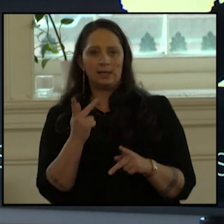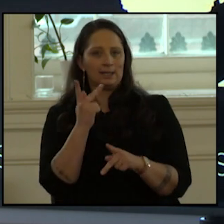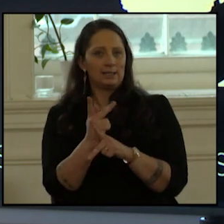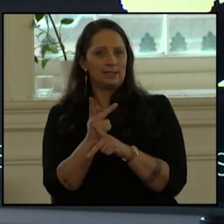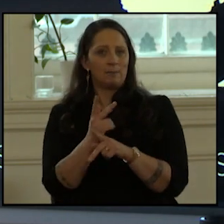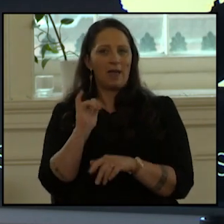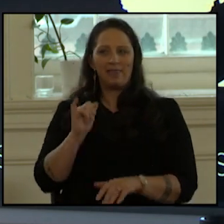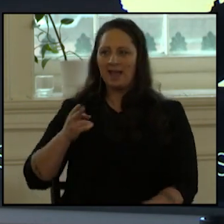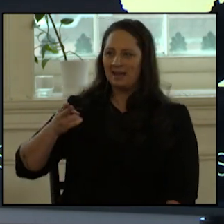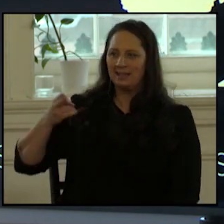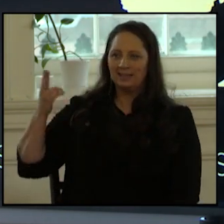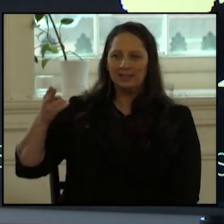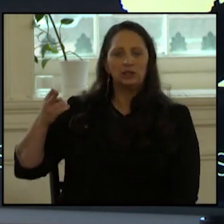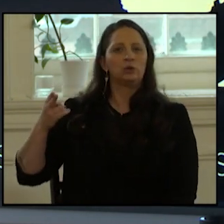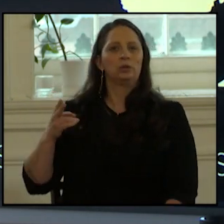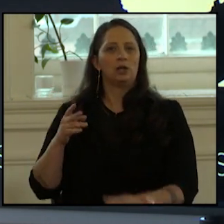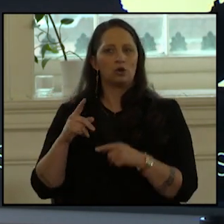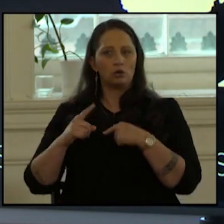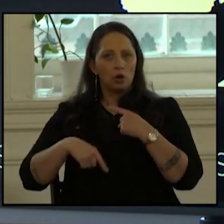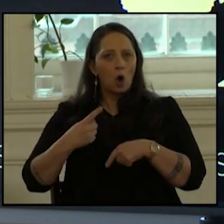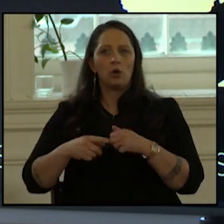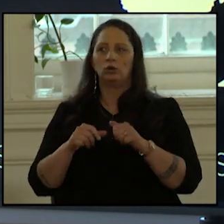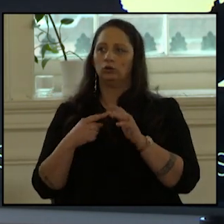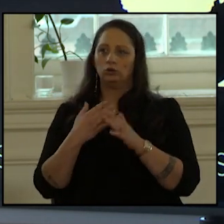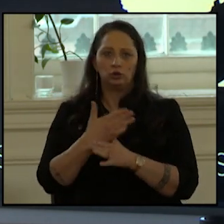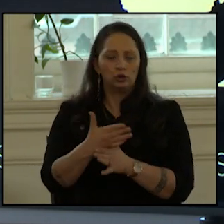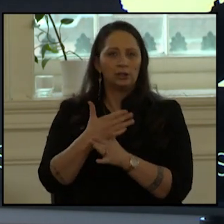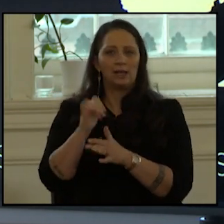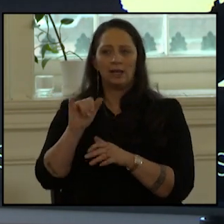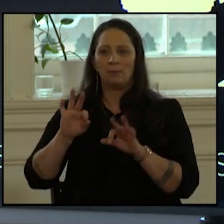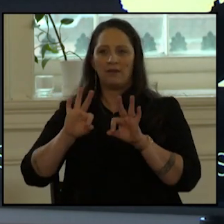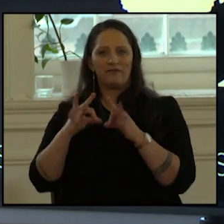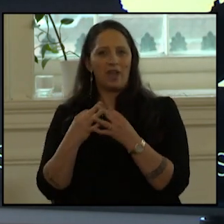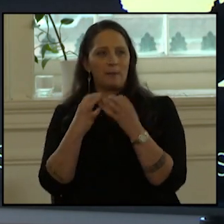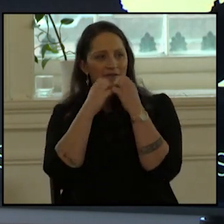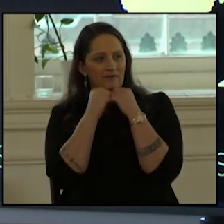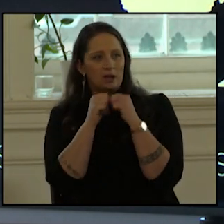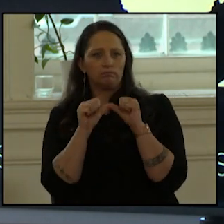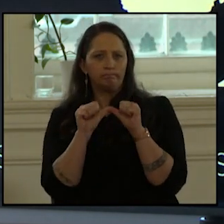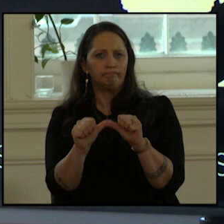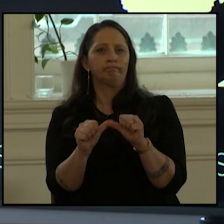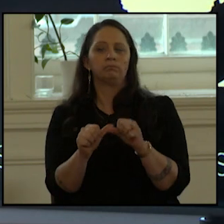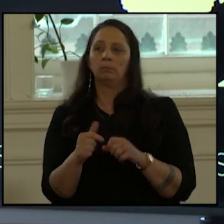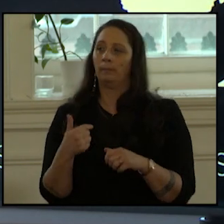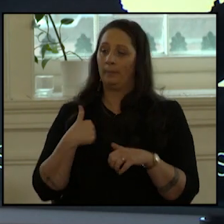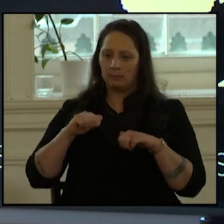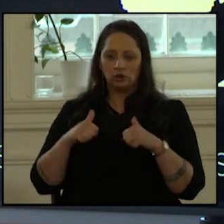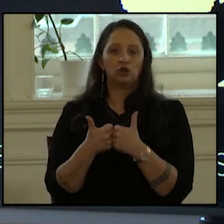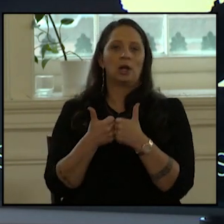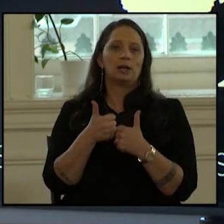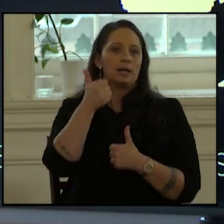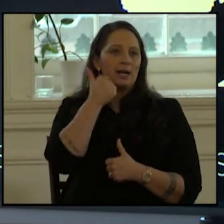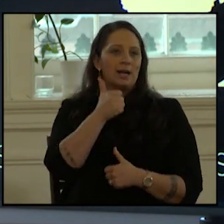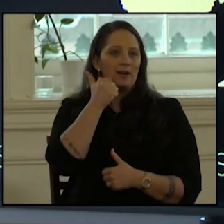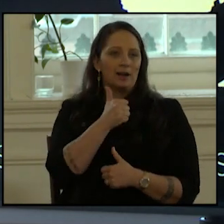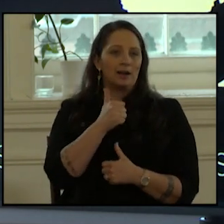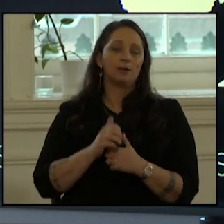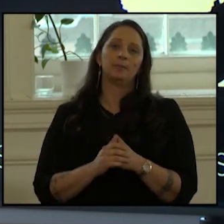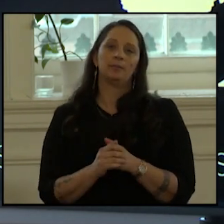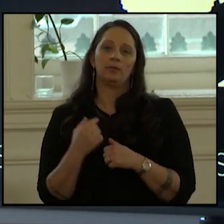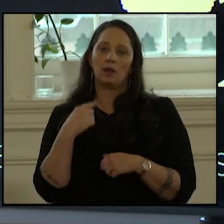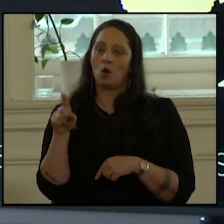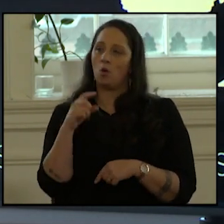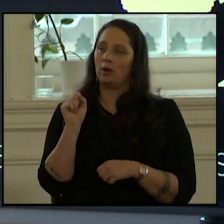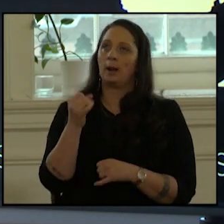that legacy going, keeping that family, those family values. And I'm challenged every day. So I can